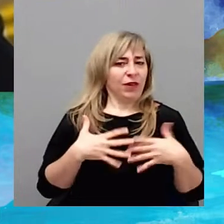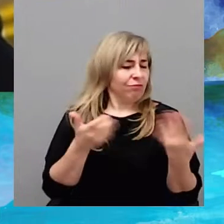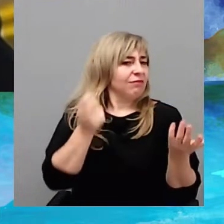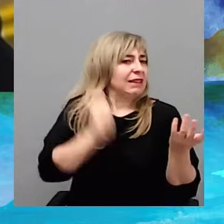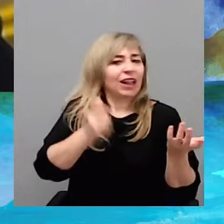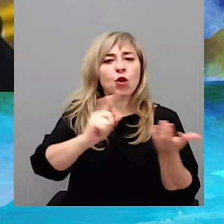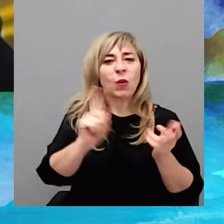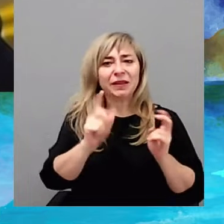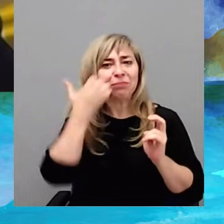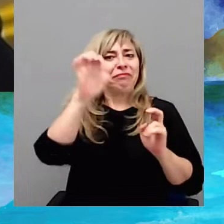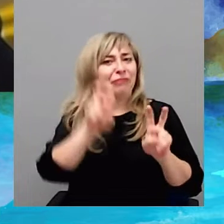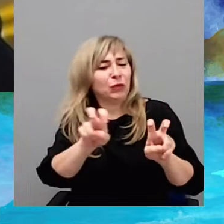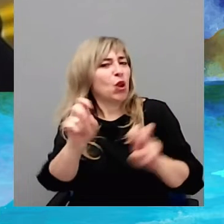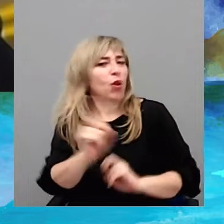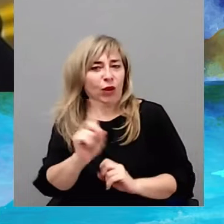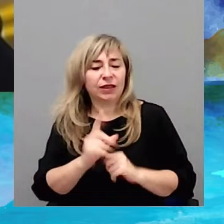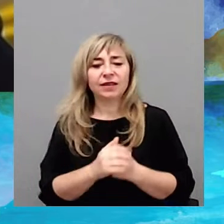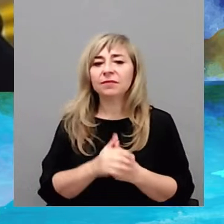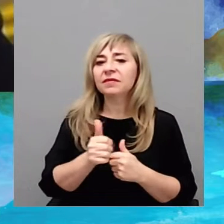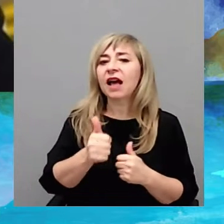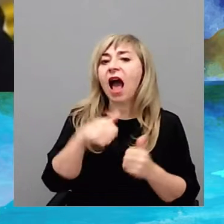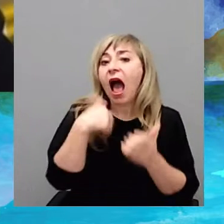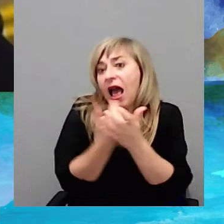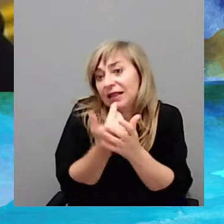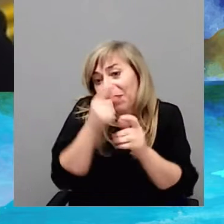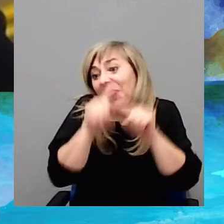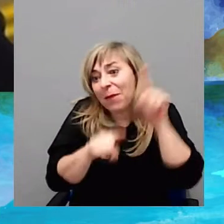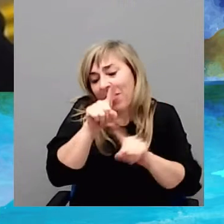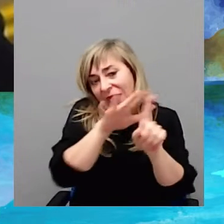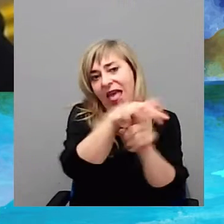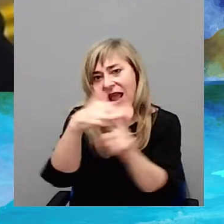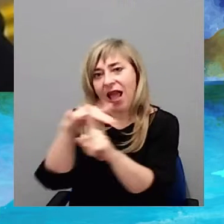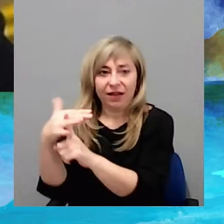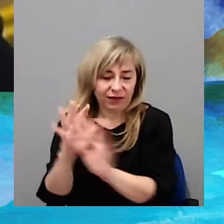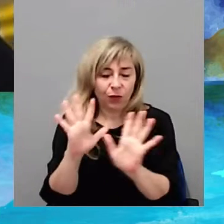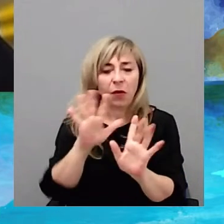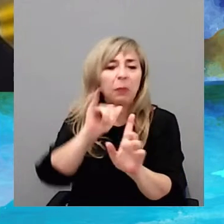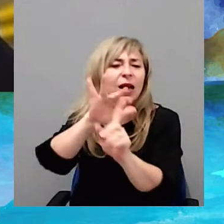considered relatively normal, especially in certain fields.